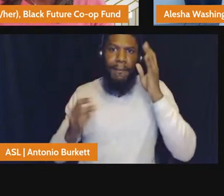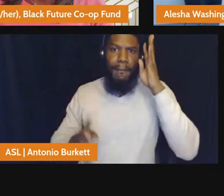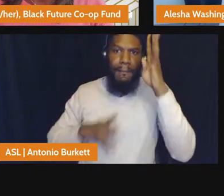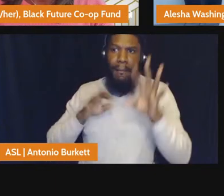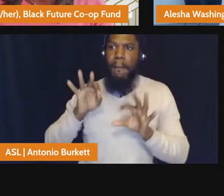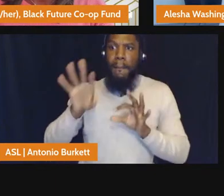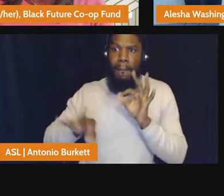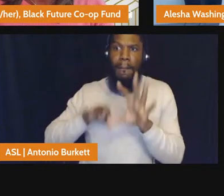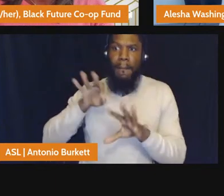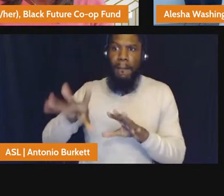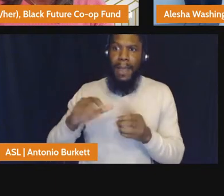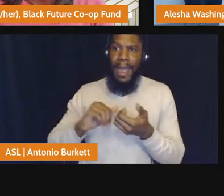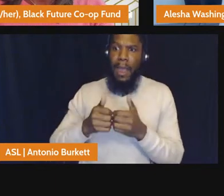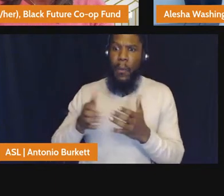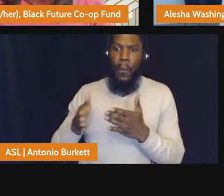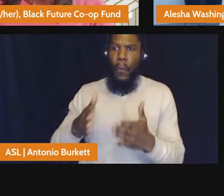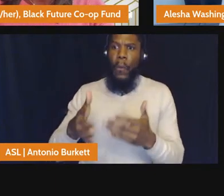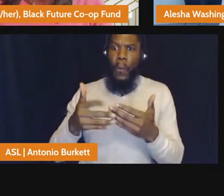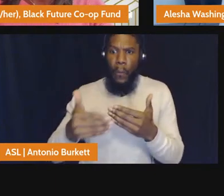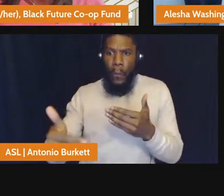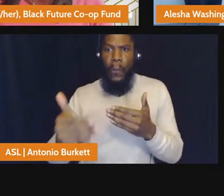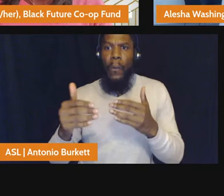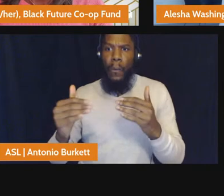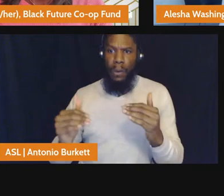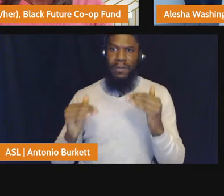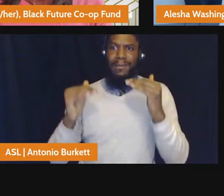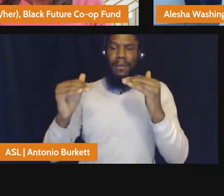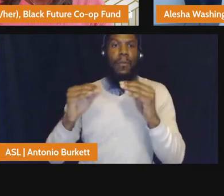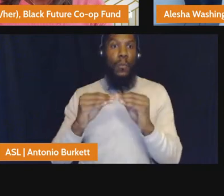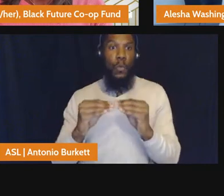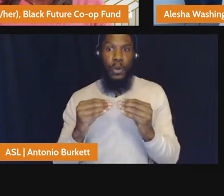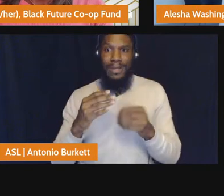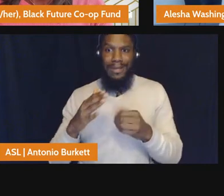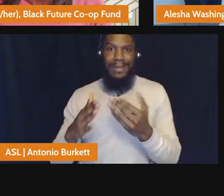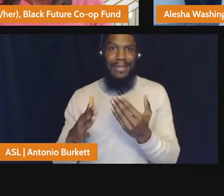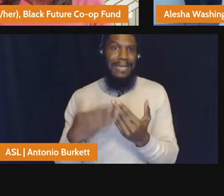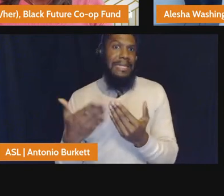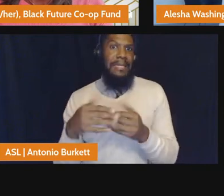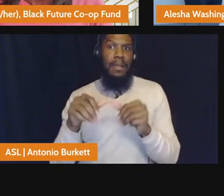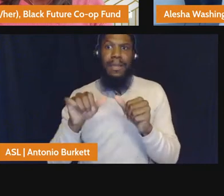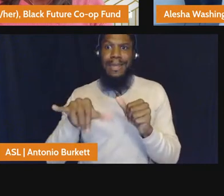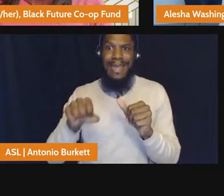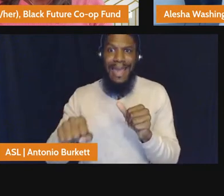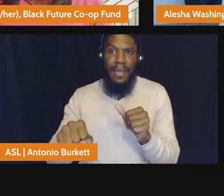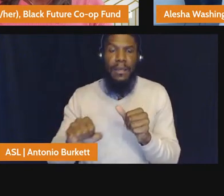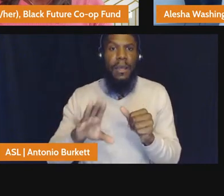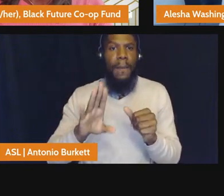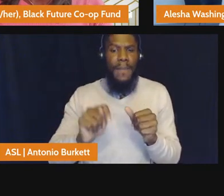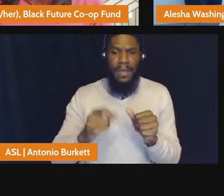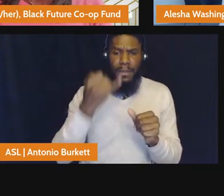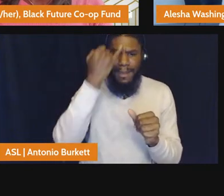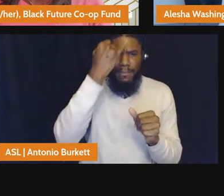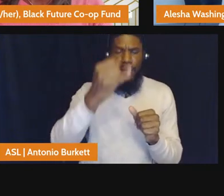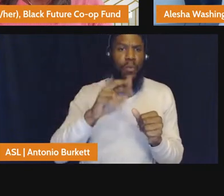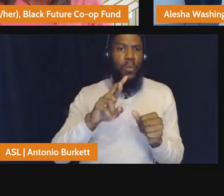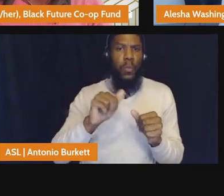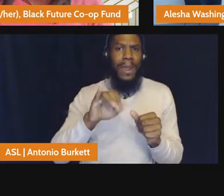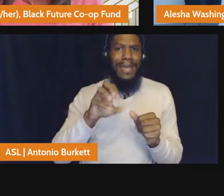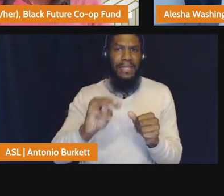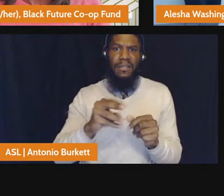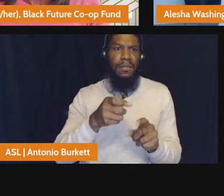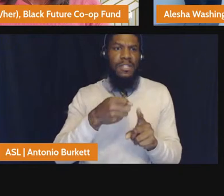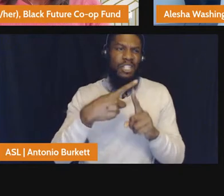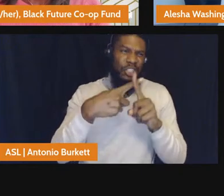forward are in fact easier on everybody. But just like that idea that racism doesn't just hurt Black people, although